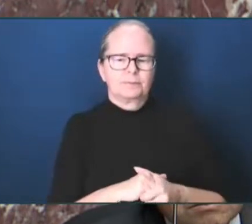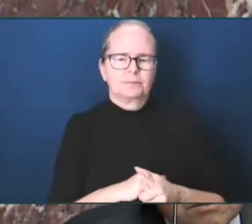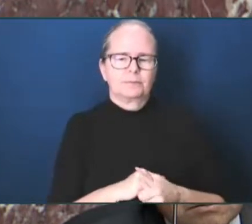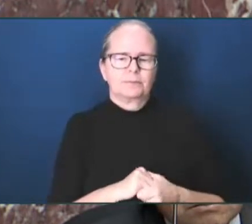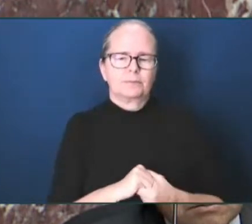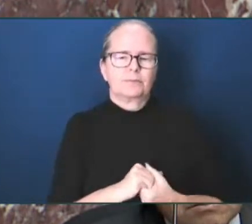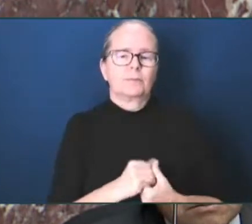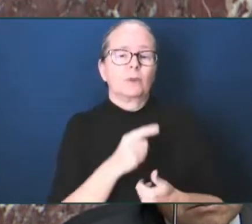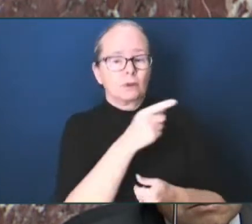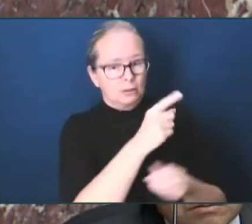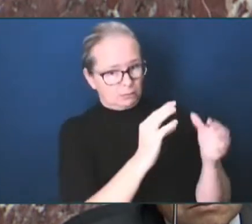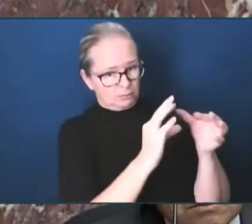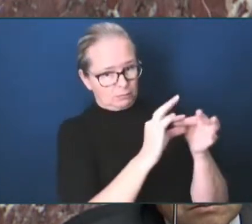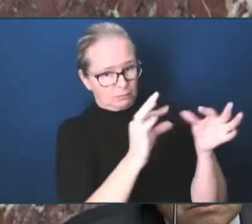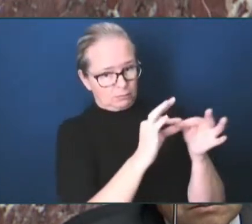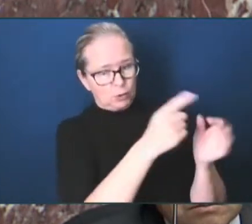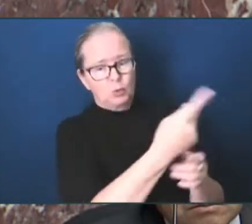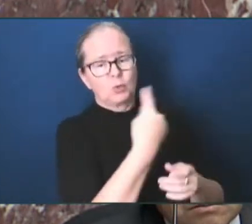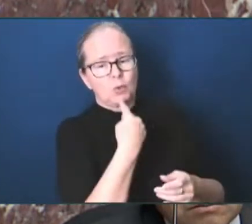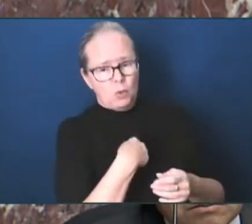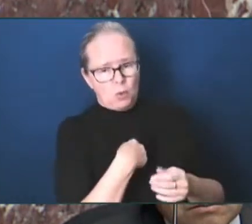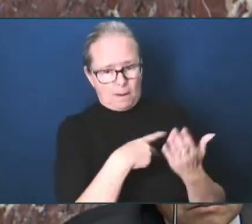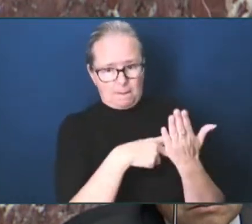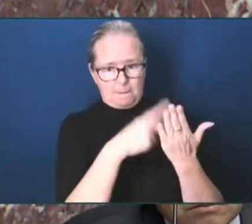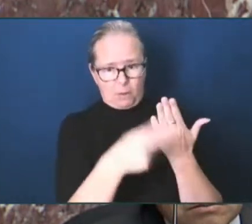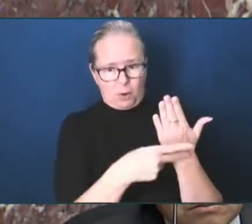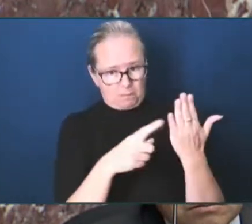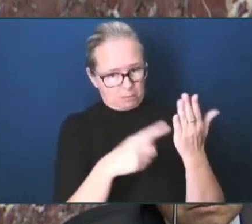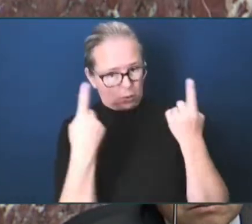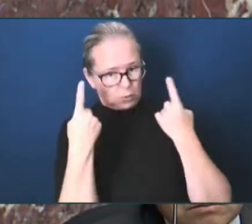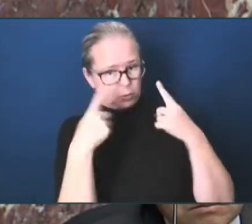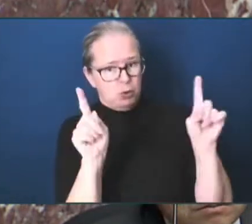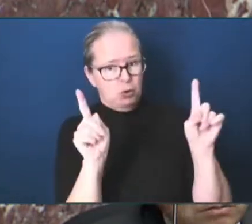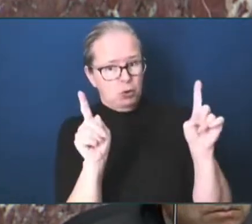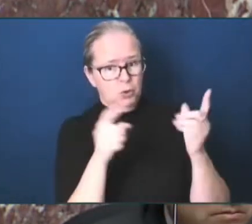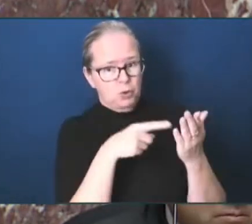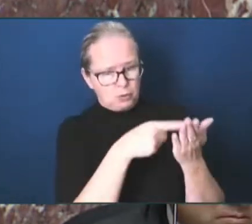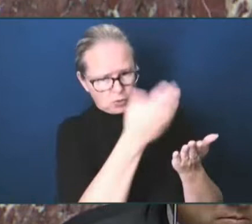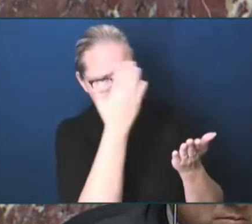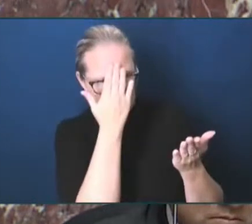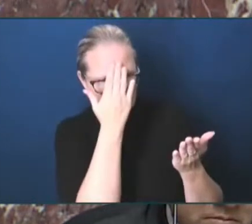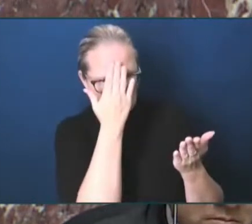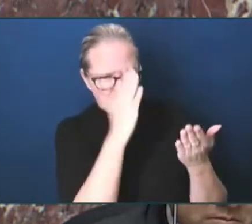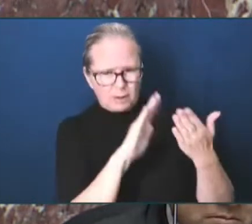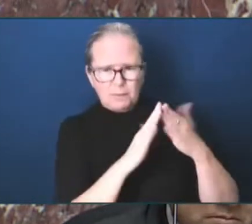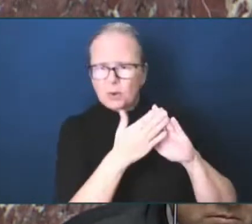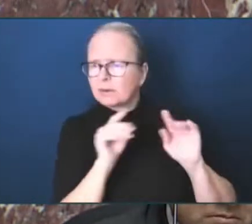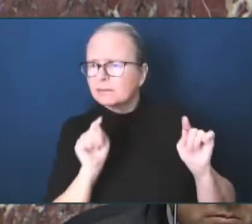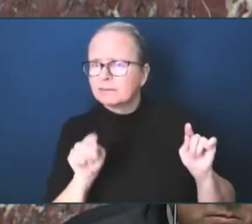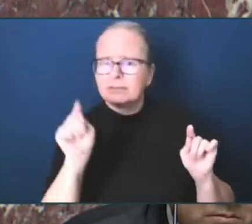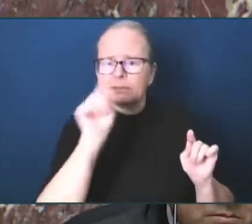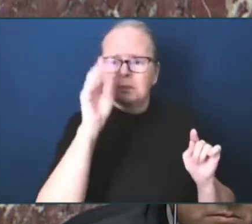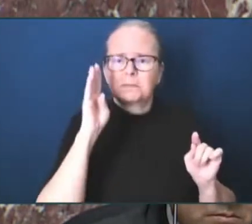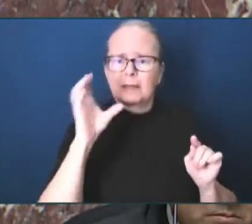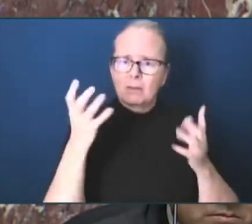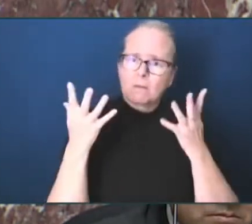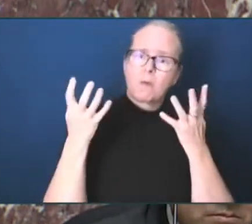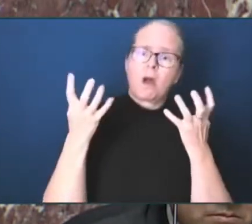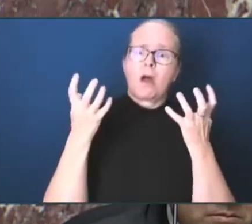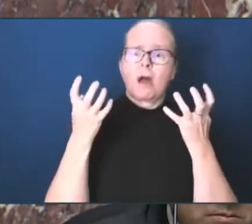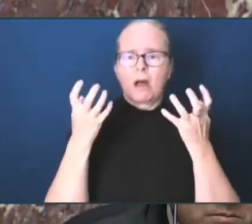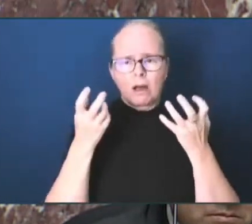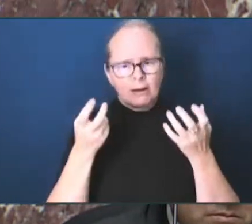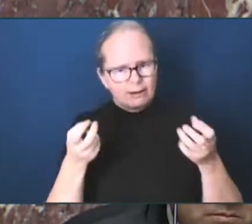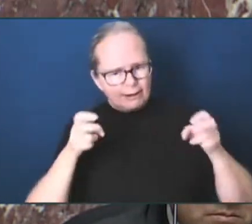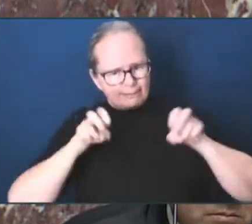work. And she also knows that communities right across the province want these CAR programs available to respond when there